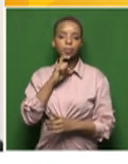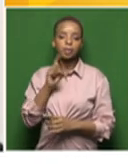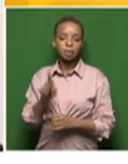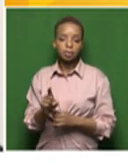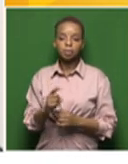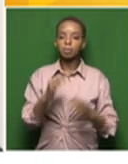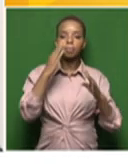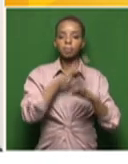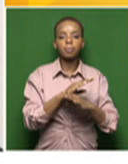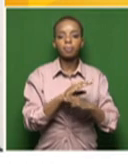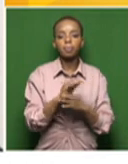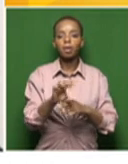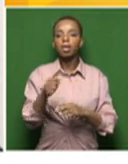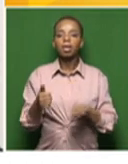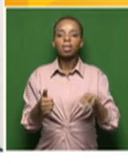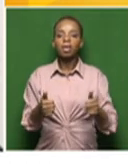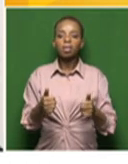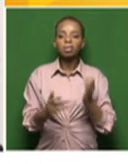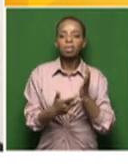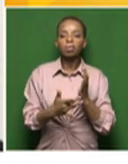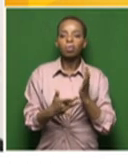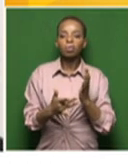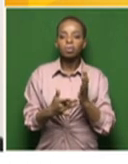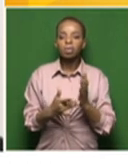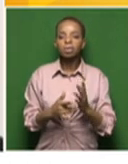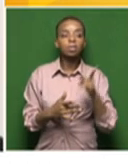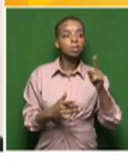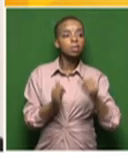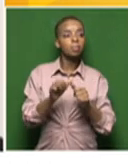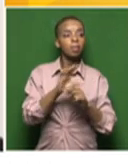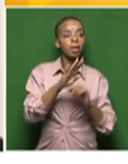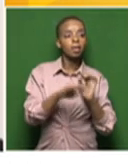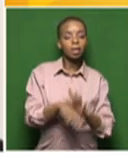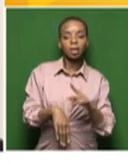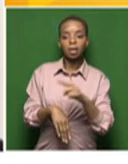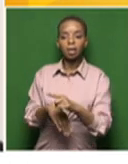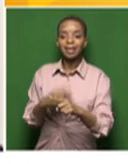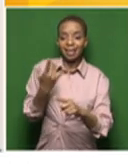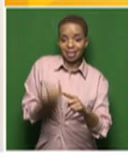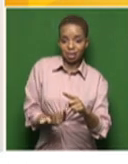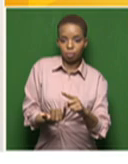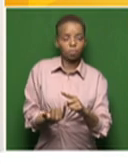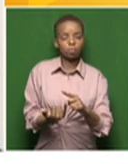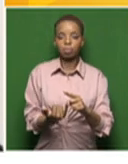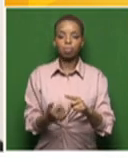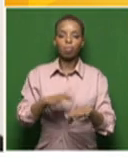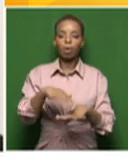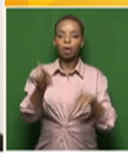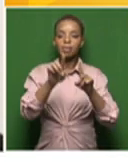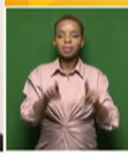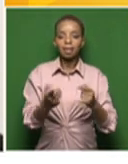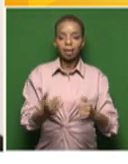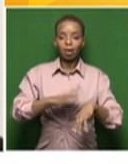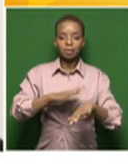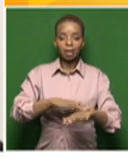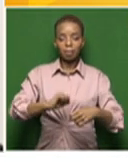better time to actually adopt any technology that uses artificial intelligence now, especially with the pandemic in effect. So